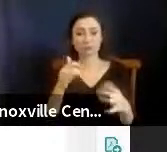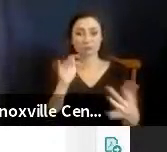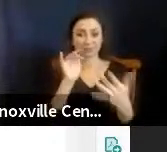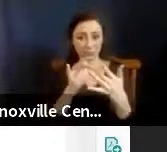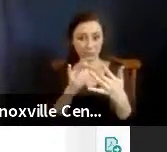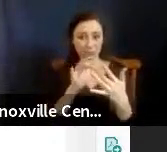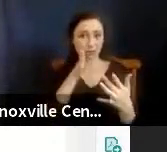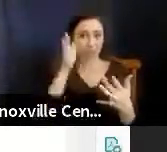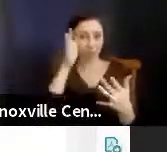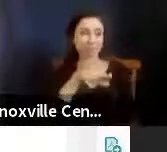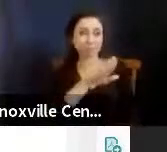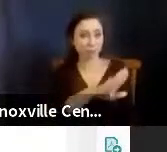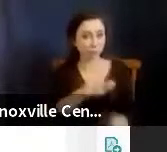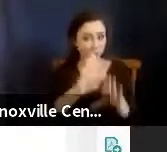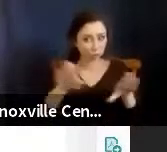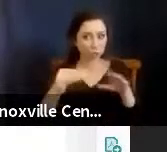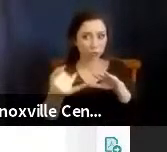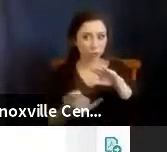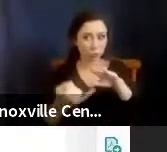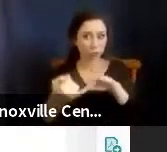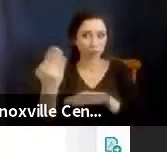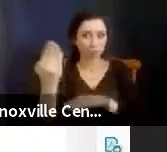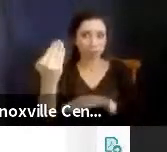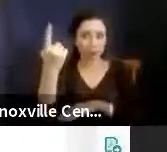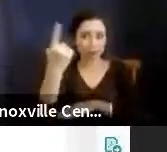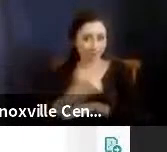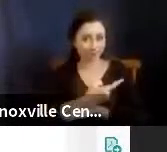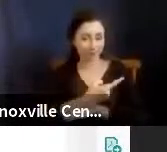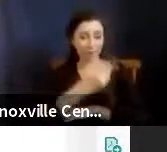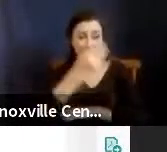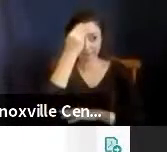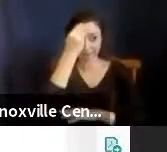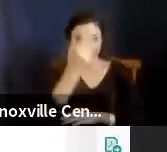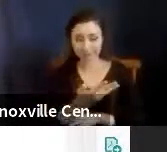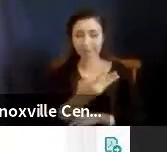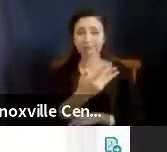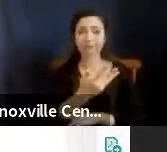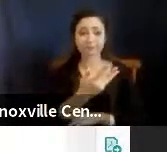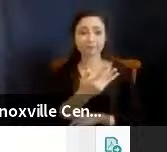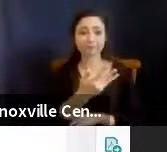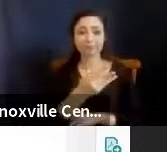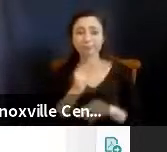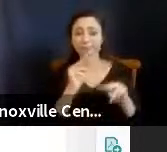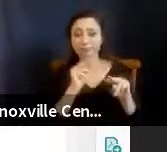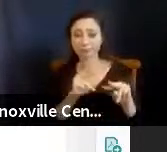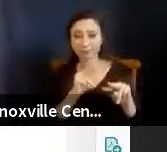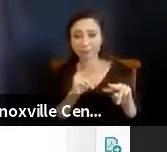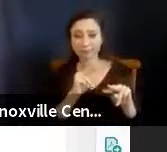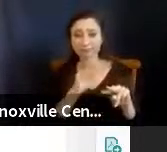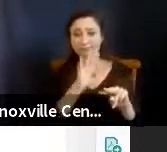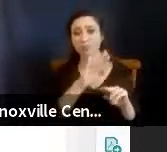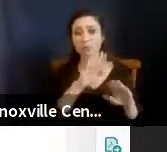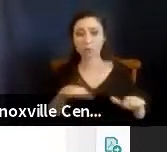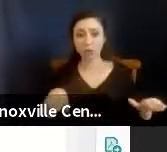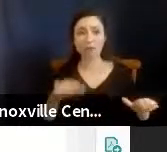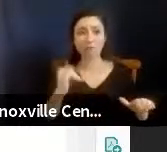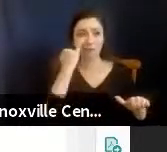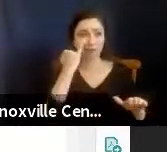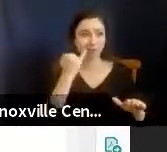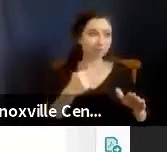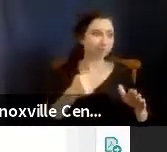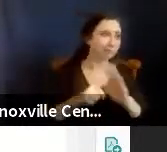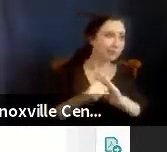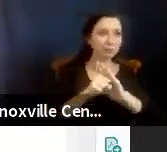their child is quarantined for 14 days, we tell them to monitor their child for symptoms of